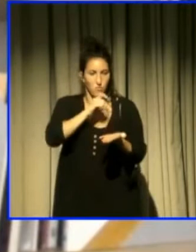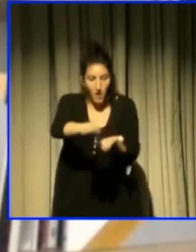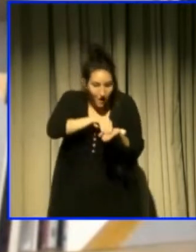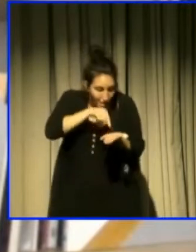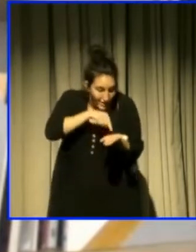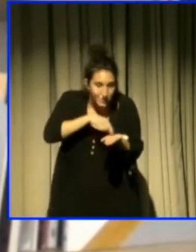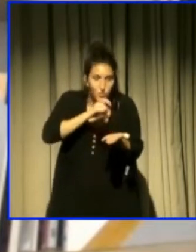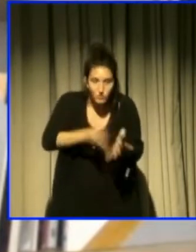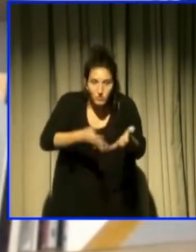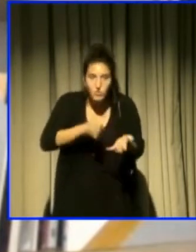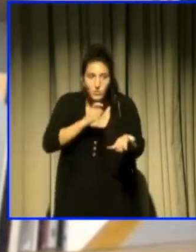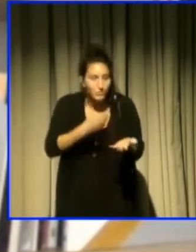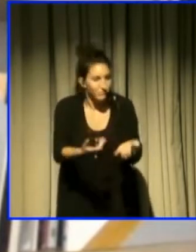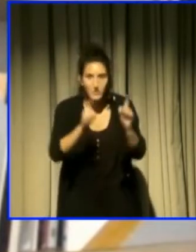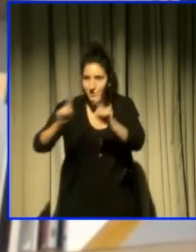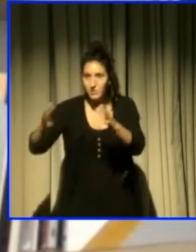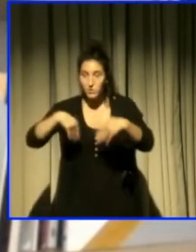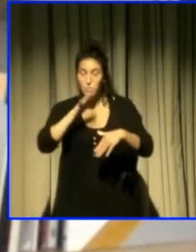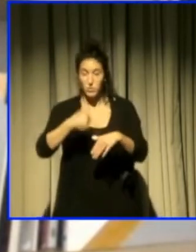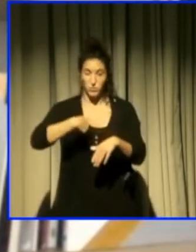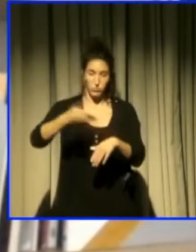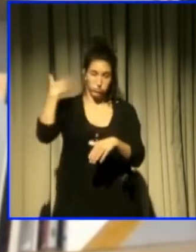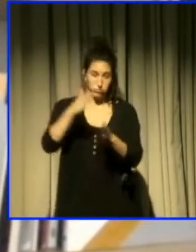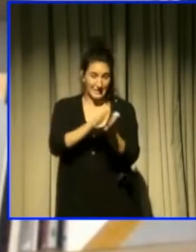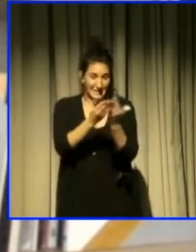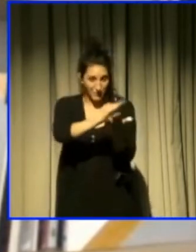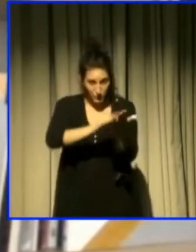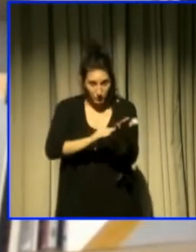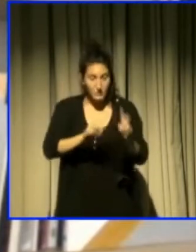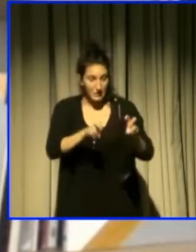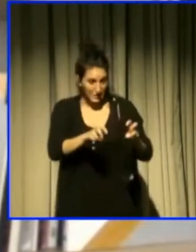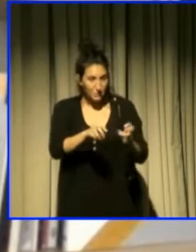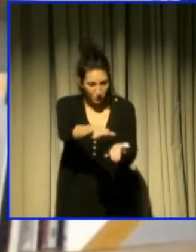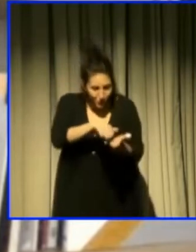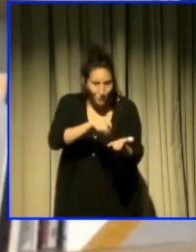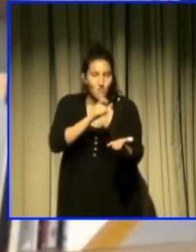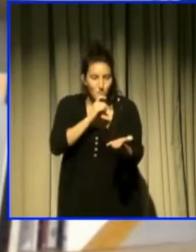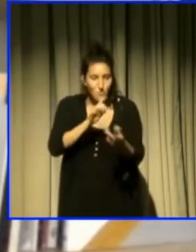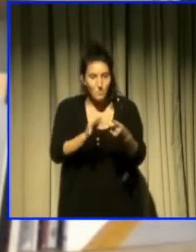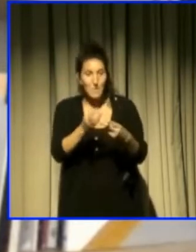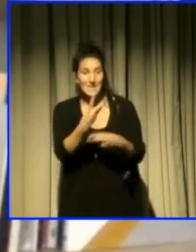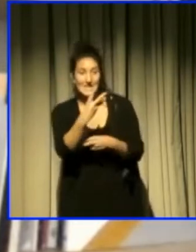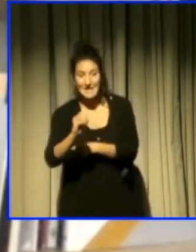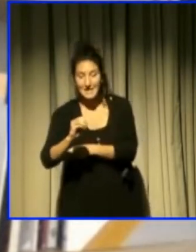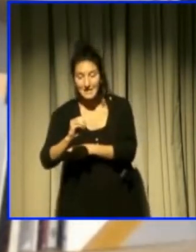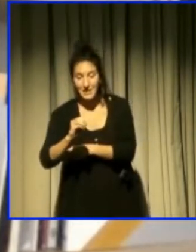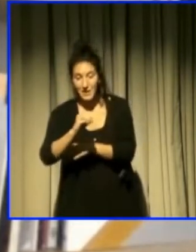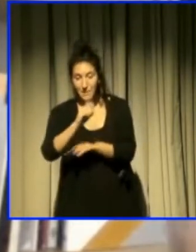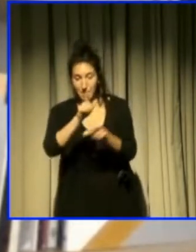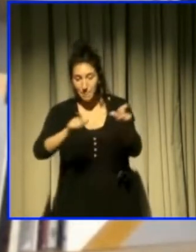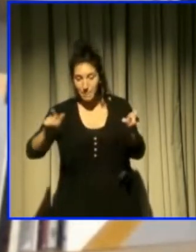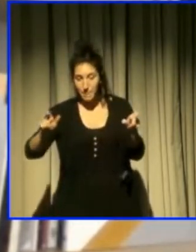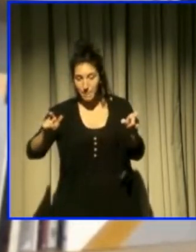So I wrote a book about this, and I also interviewed over 30 other trend watchers from around the world, from Latin